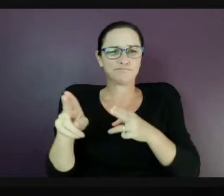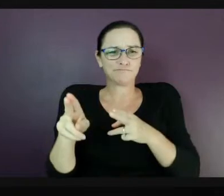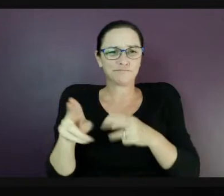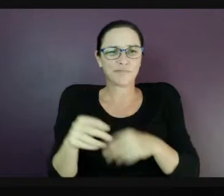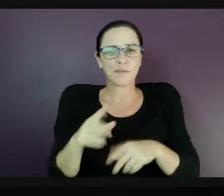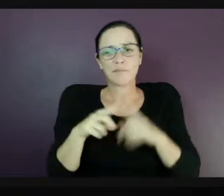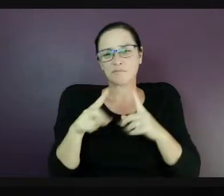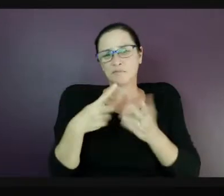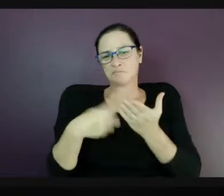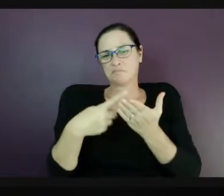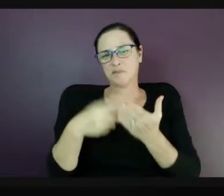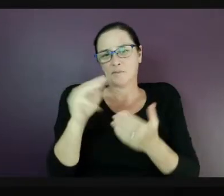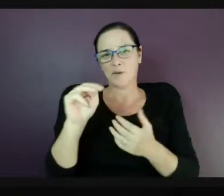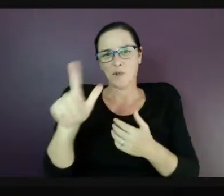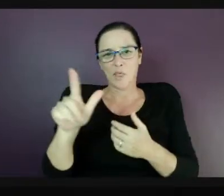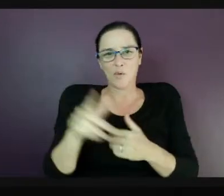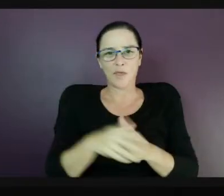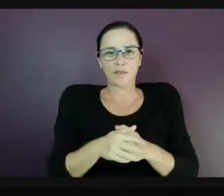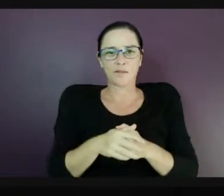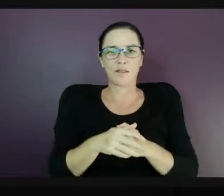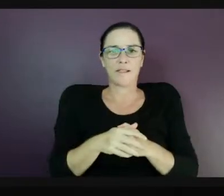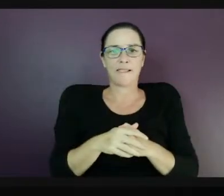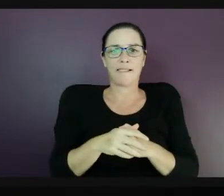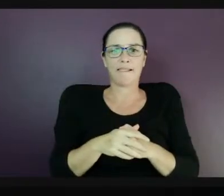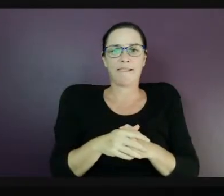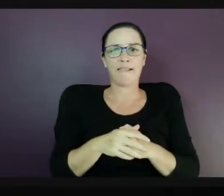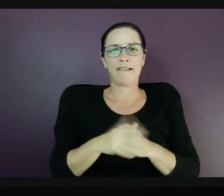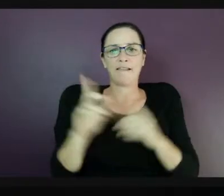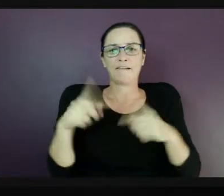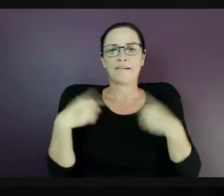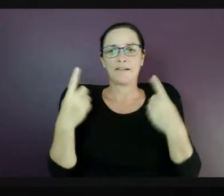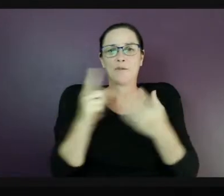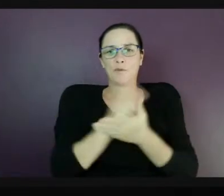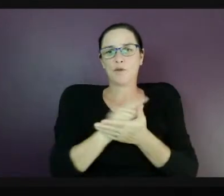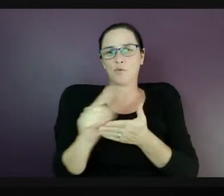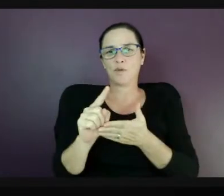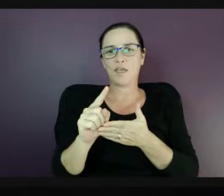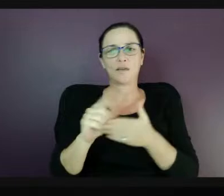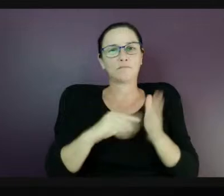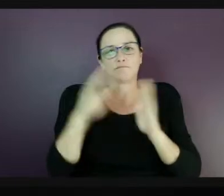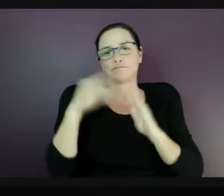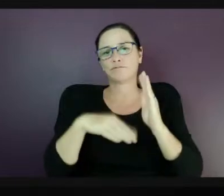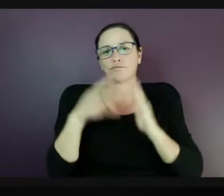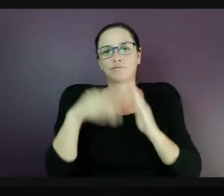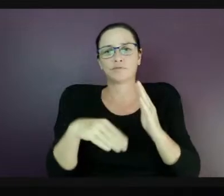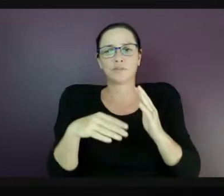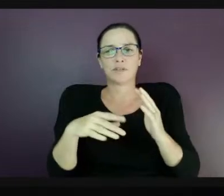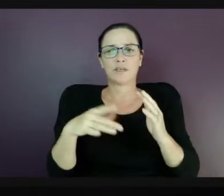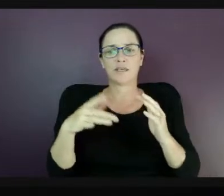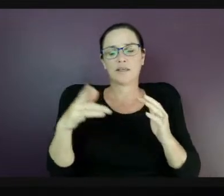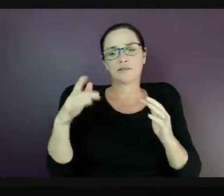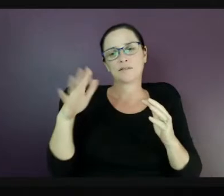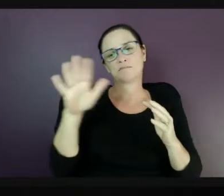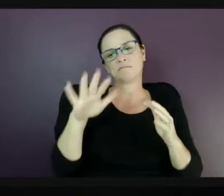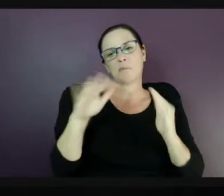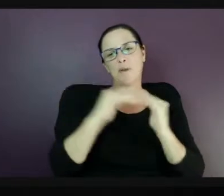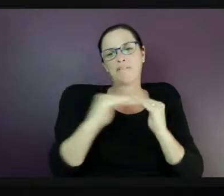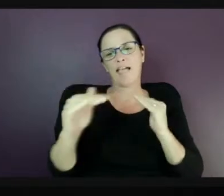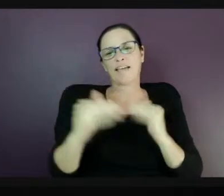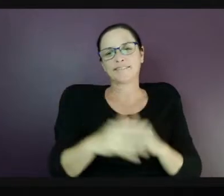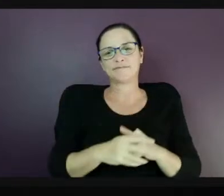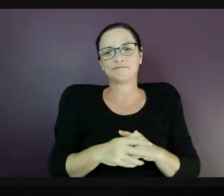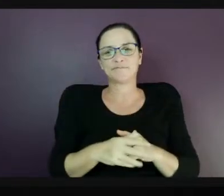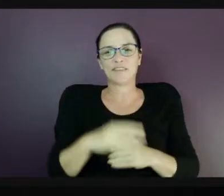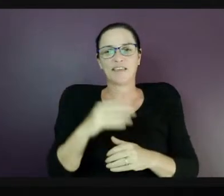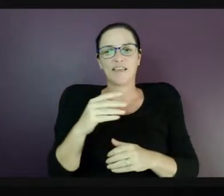Mauna Loa. Here is a topo for the last week, up and down as usual, nothing to see there. Pretty flat on average, really, right? Zooming out to the last